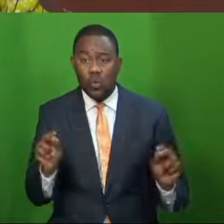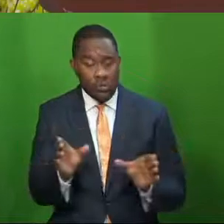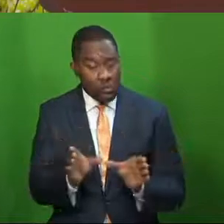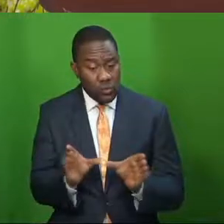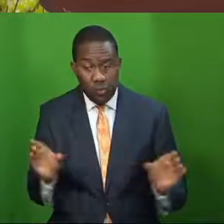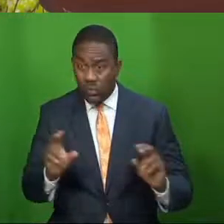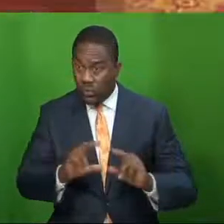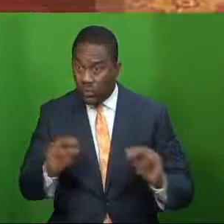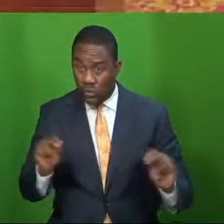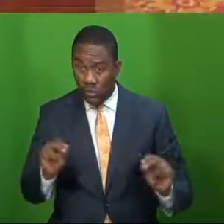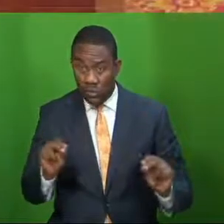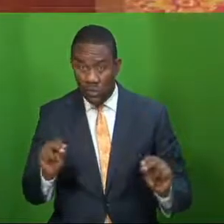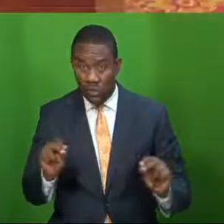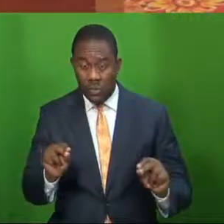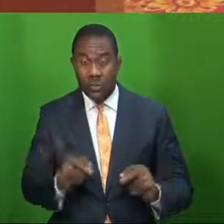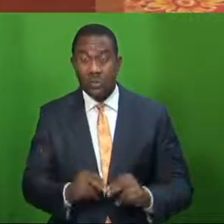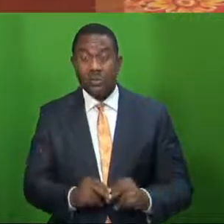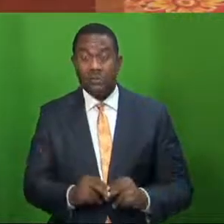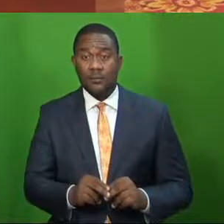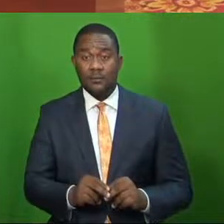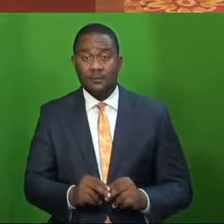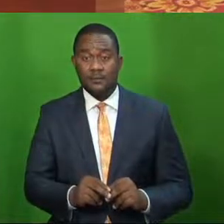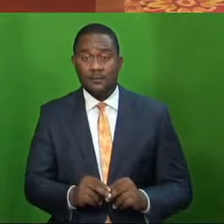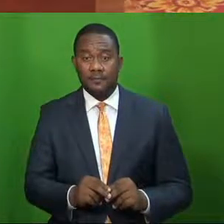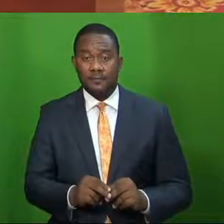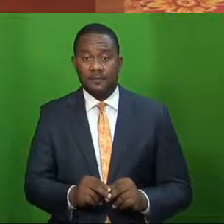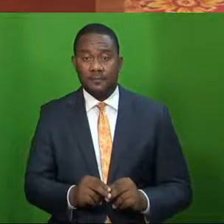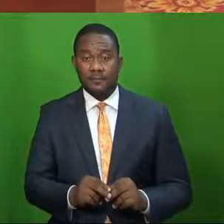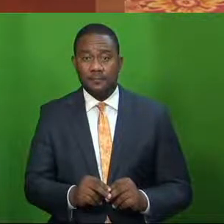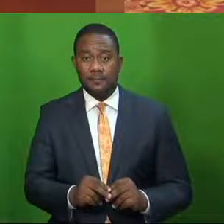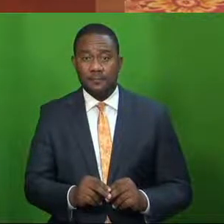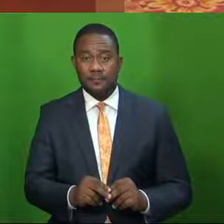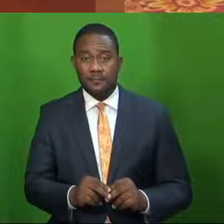We are employing the IT